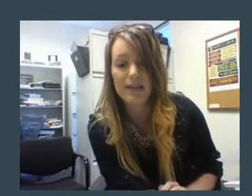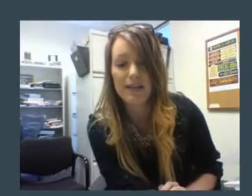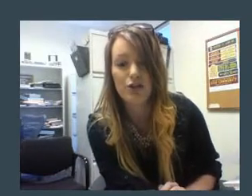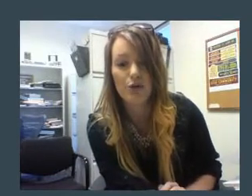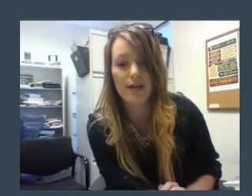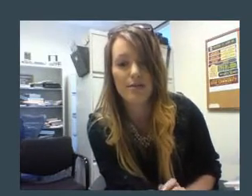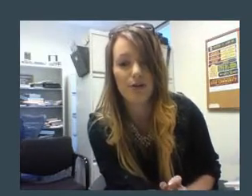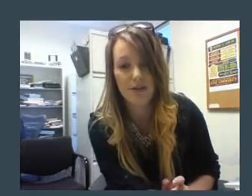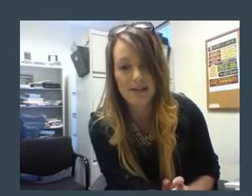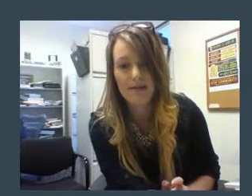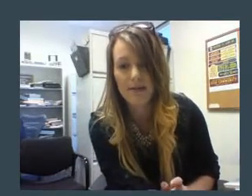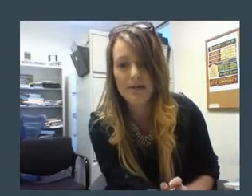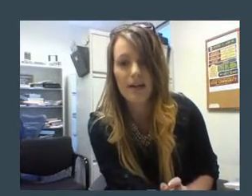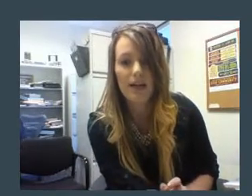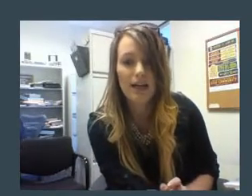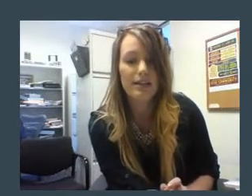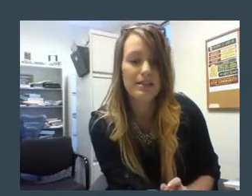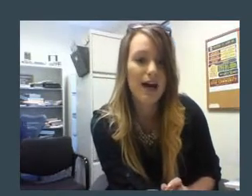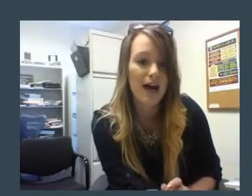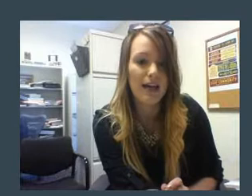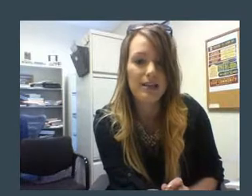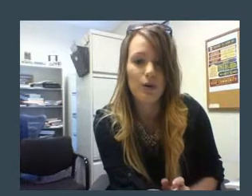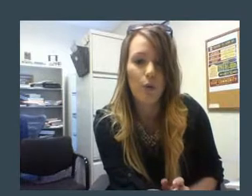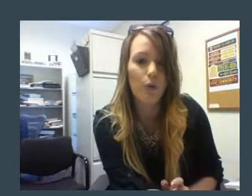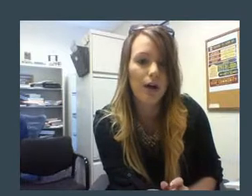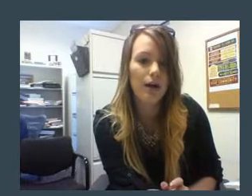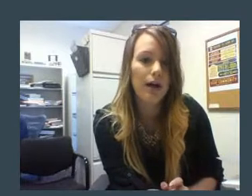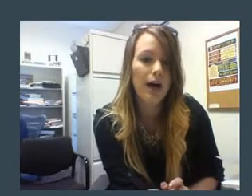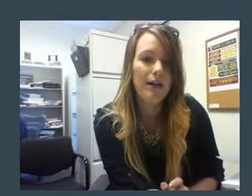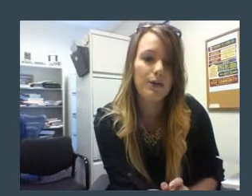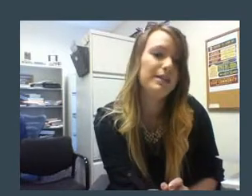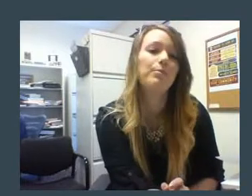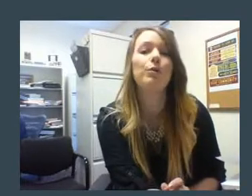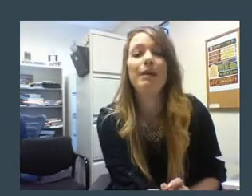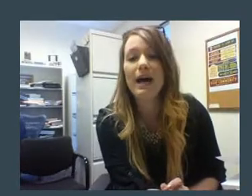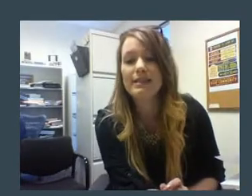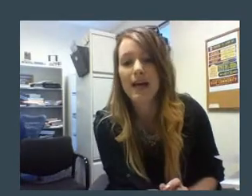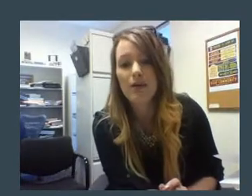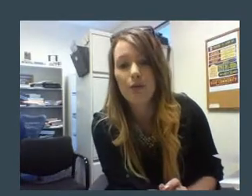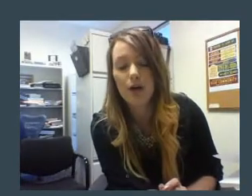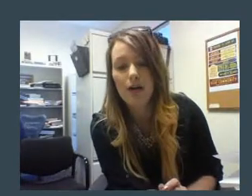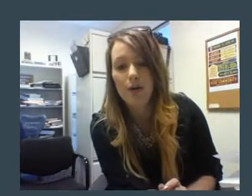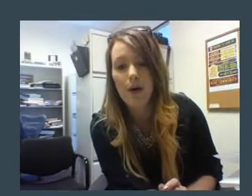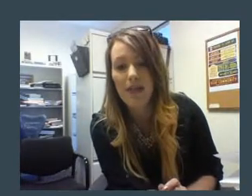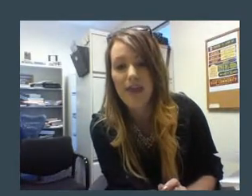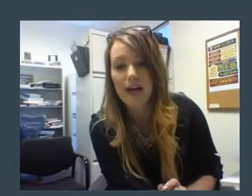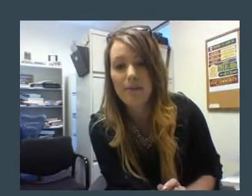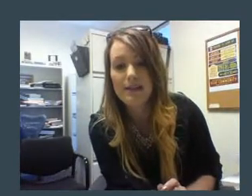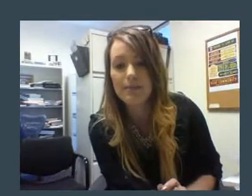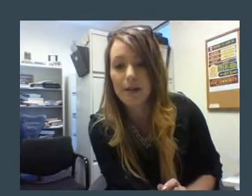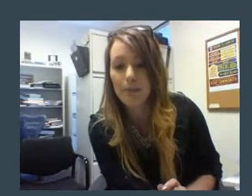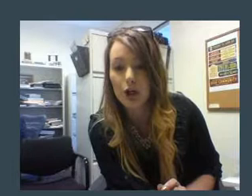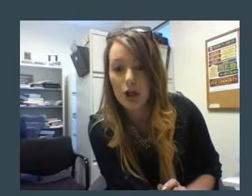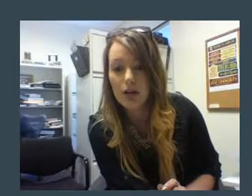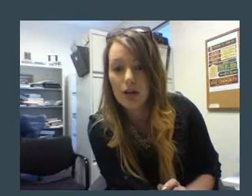has a meaning attached to it as a prefix. Sometimes it does not and is a whole word. Another example would be s at the end of a word. If you add that,